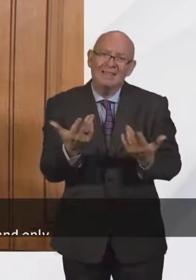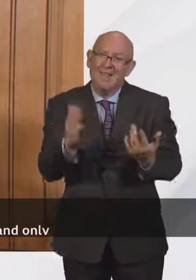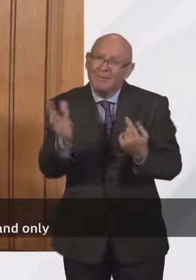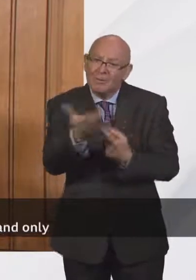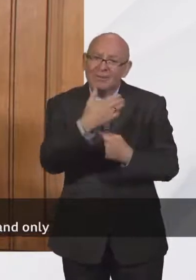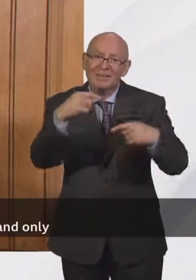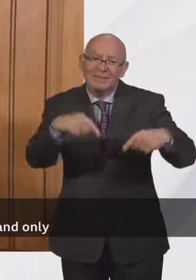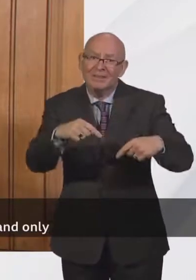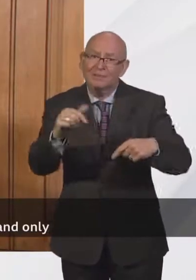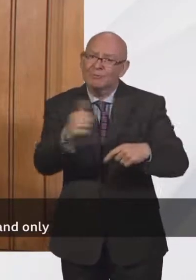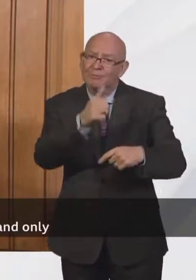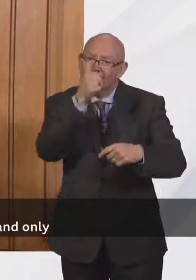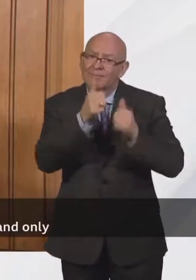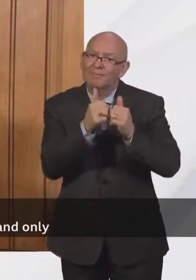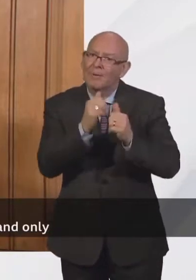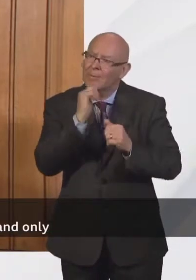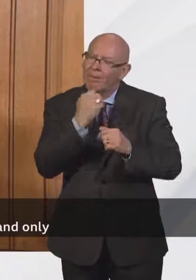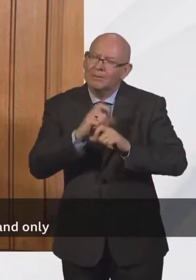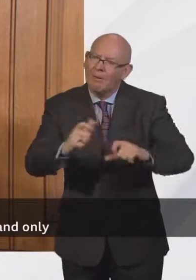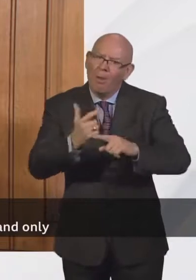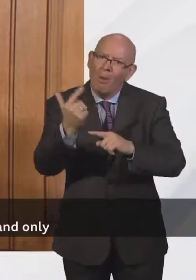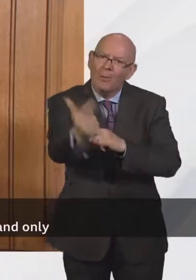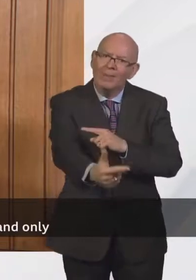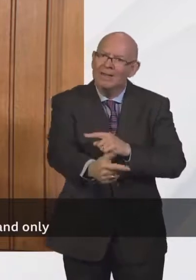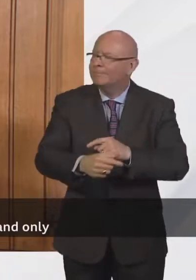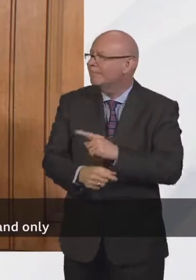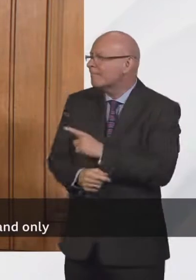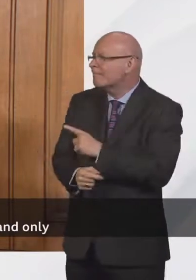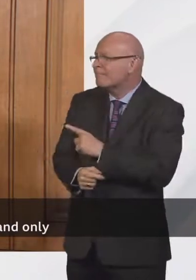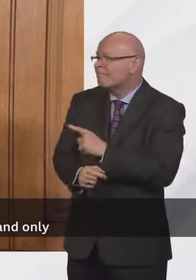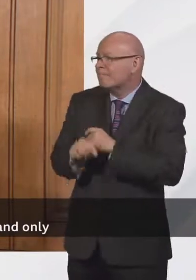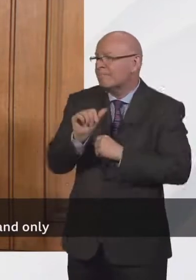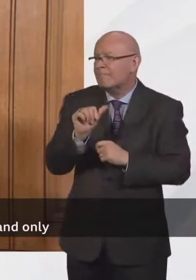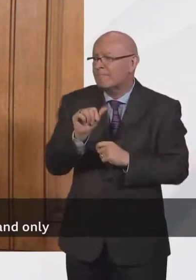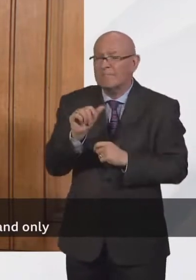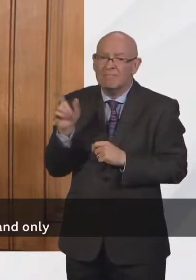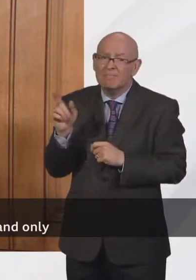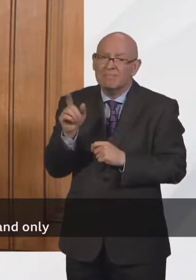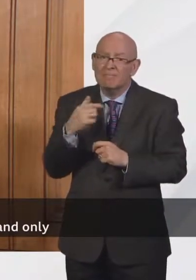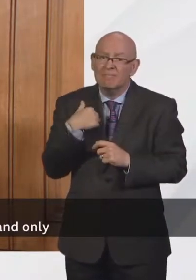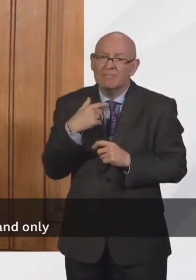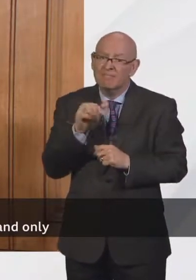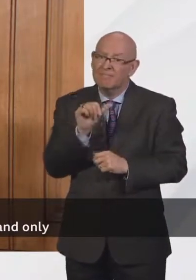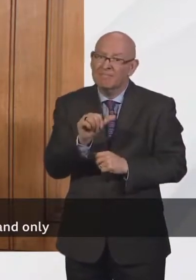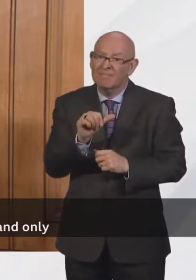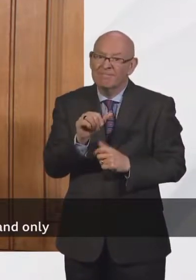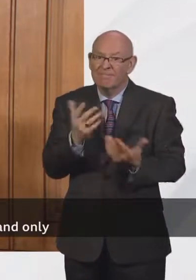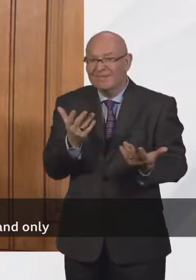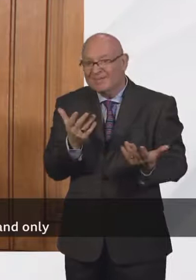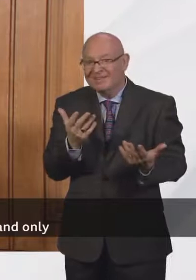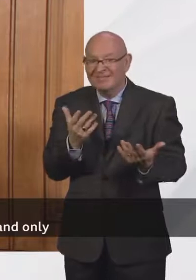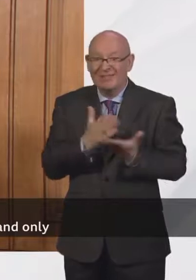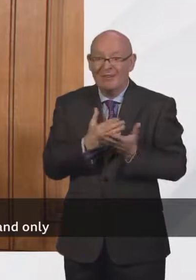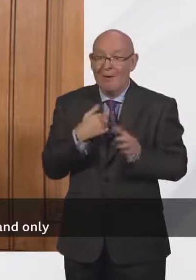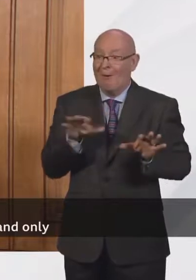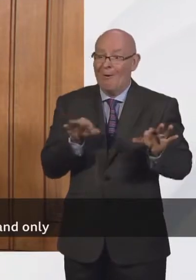out and disappears. Seems extremely unlikely. And there's no evidence it's going to do that. And there's no particular pressure on it to